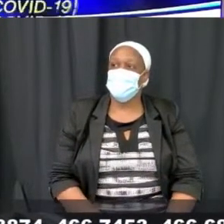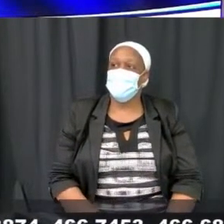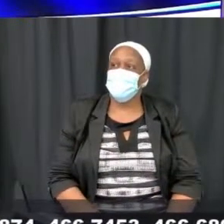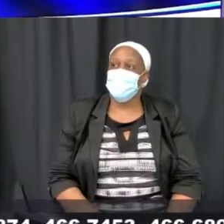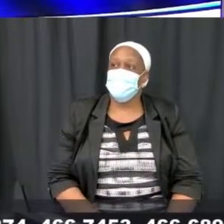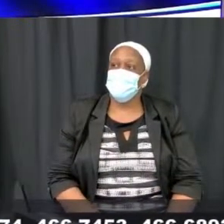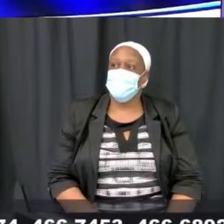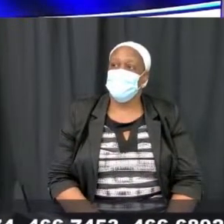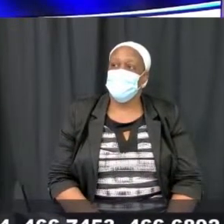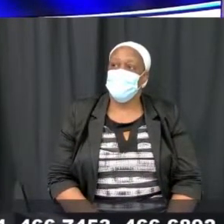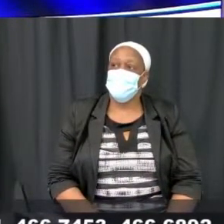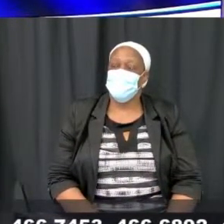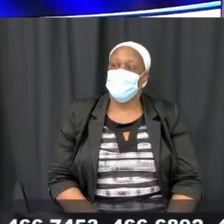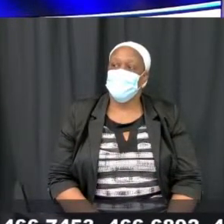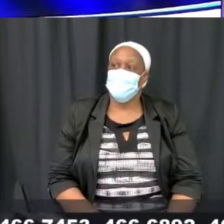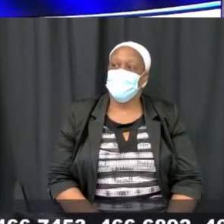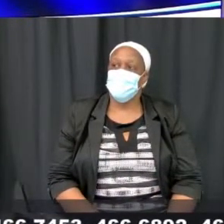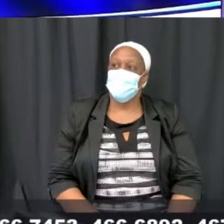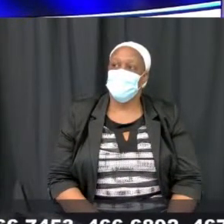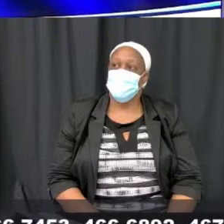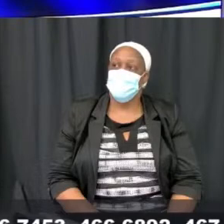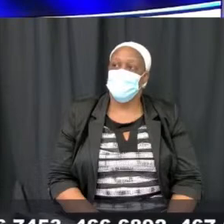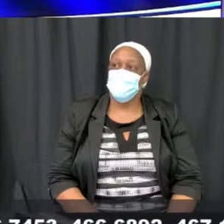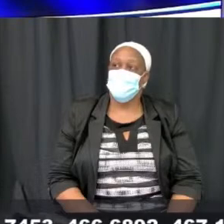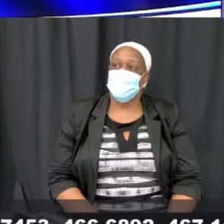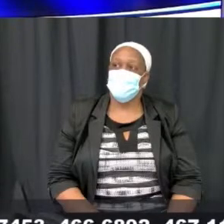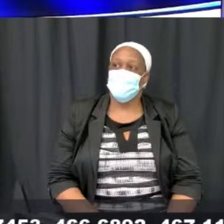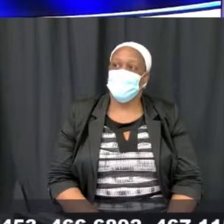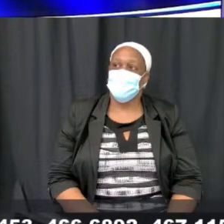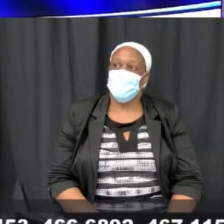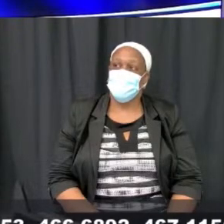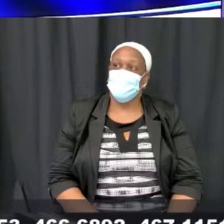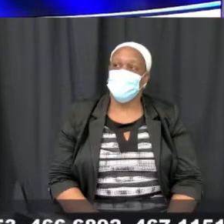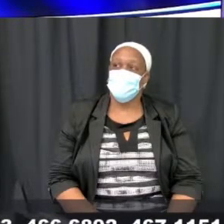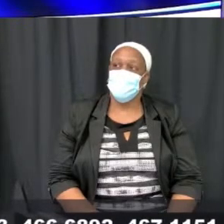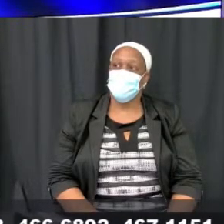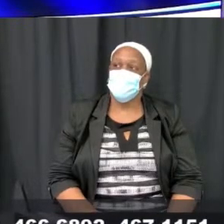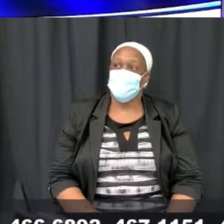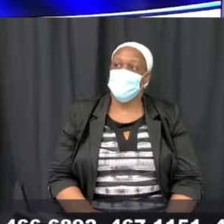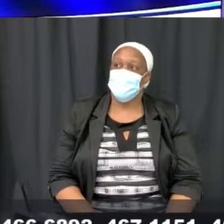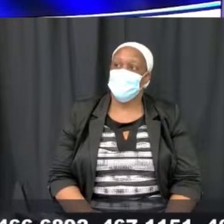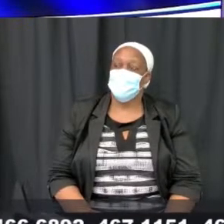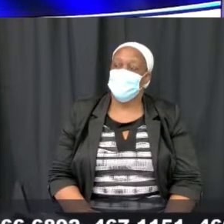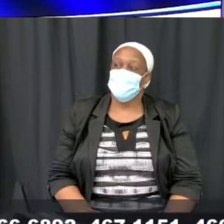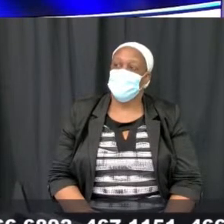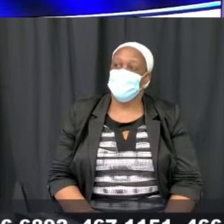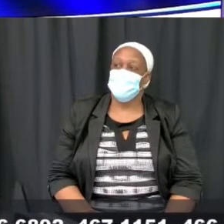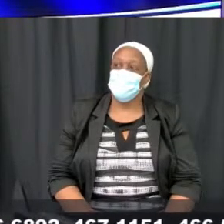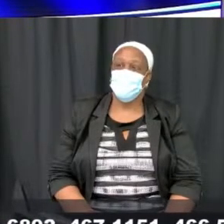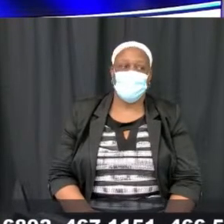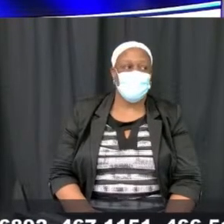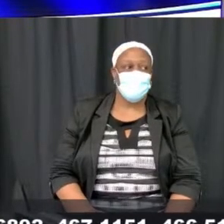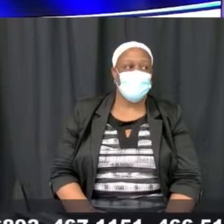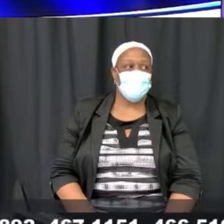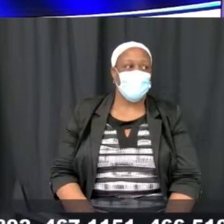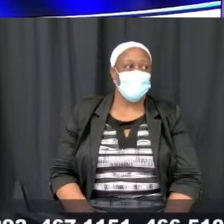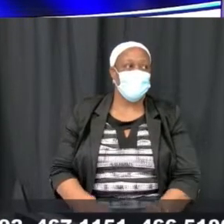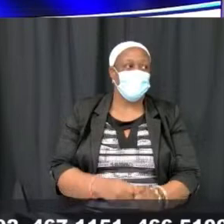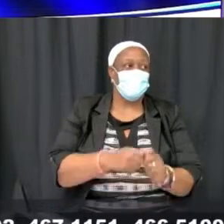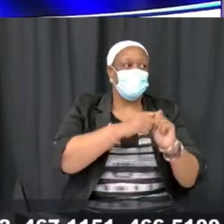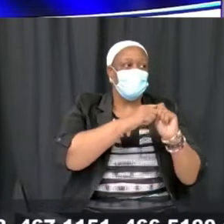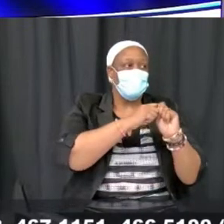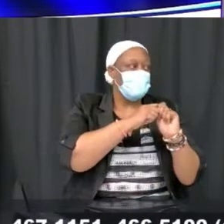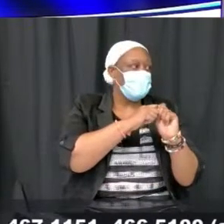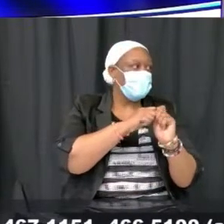what is known as the CPL. He said next year. However, it is this year. It should have been next